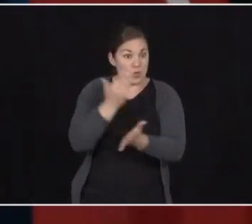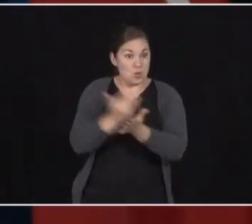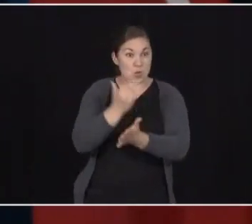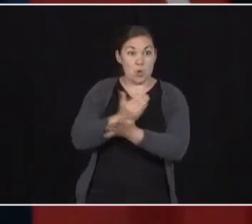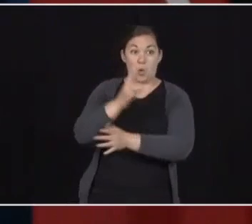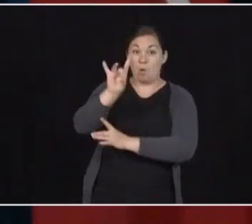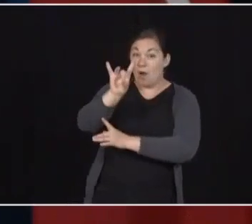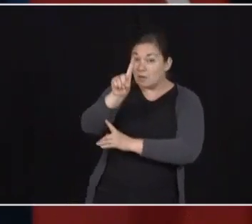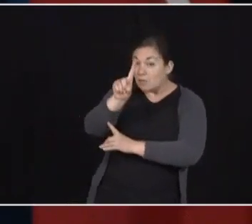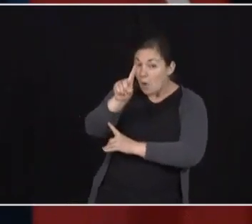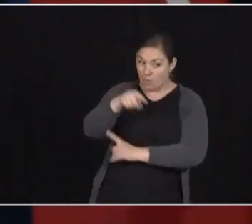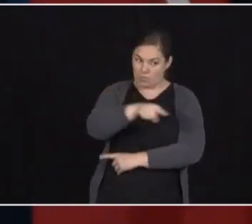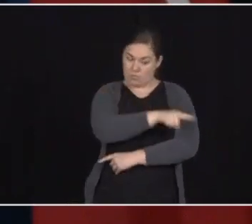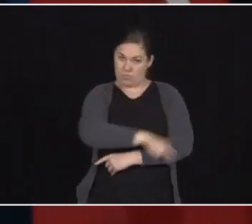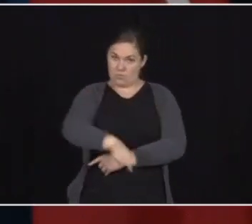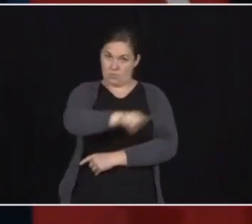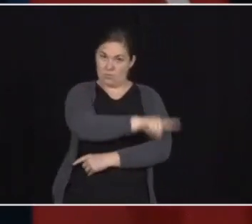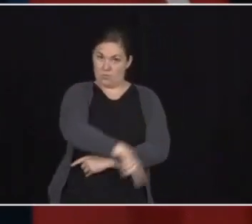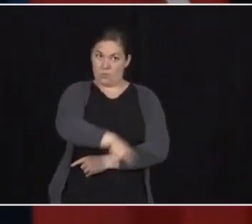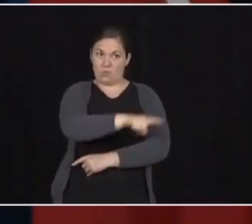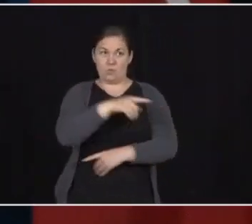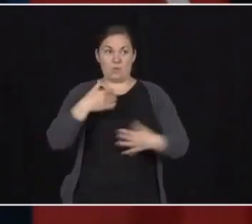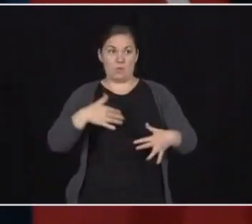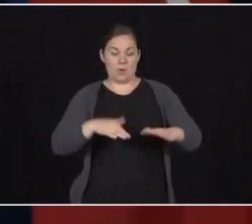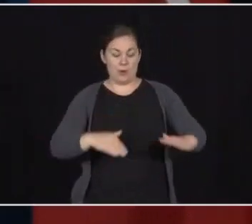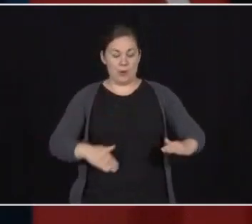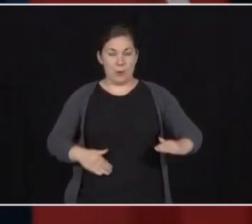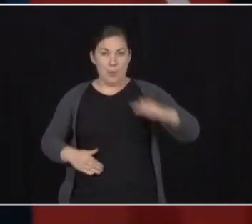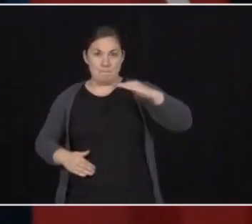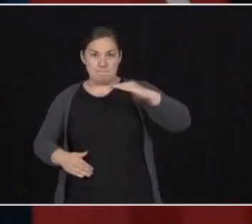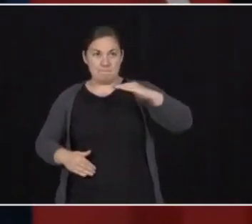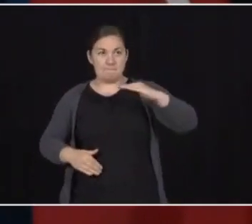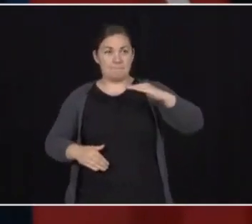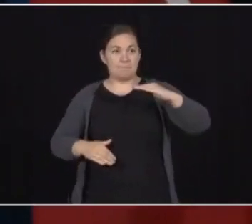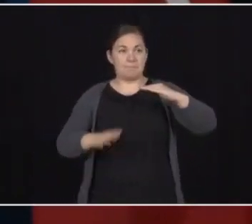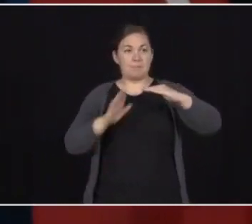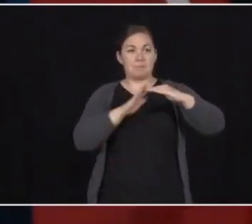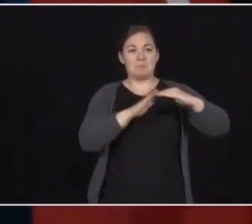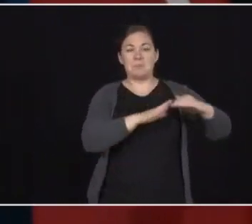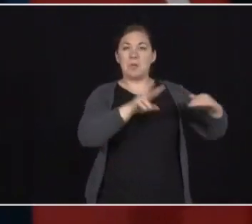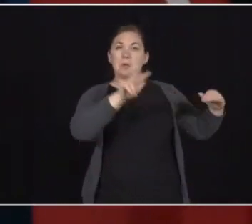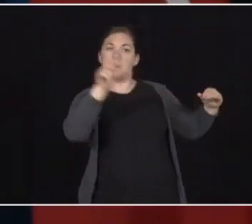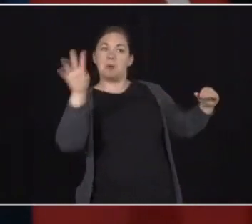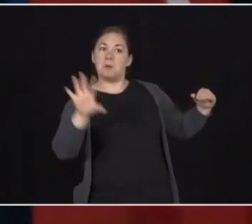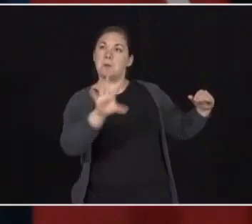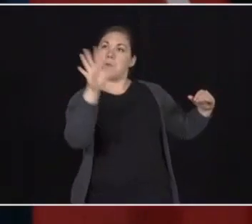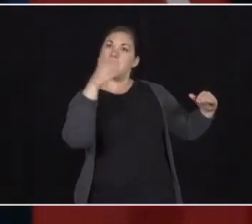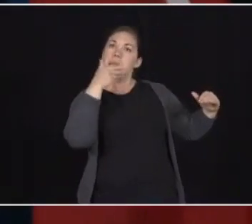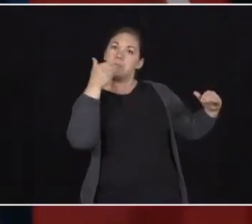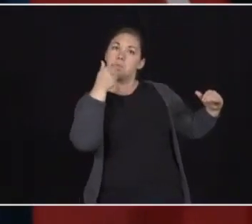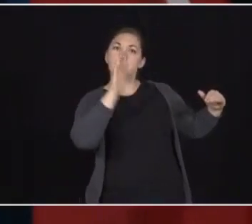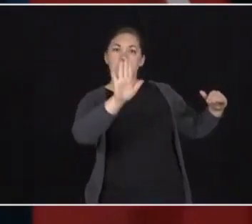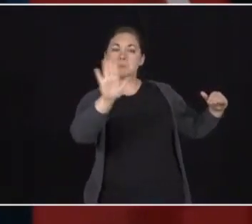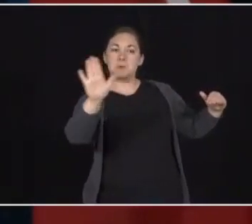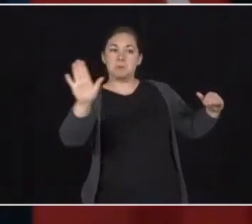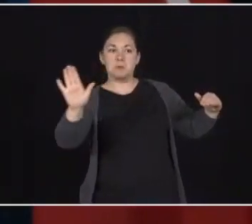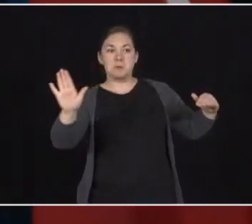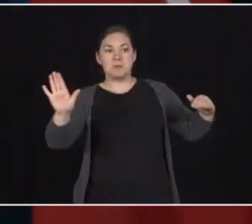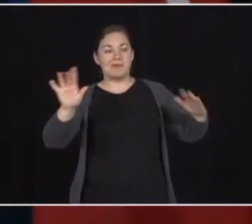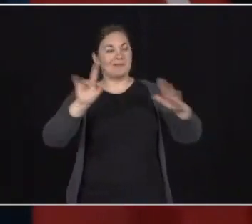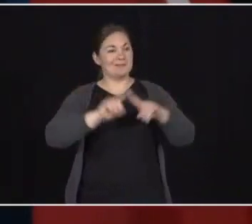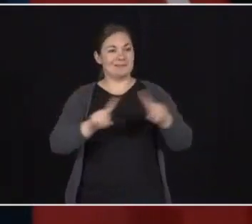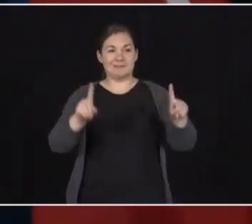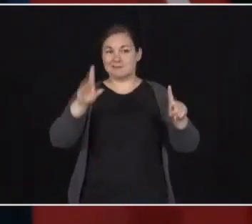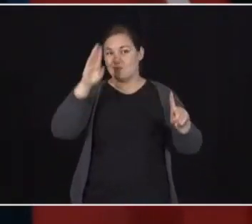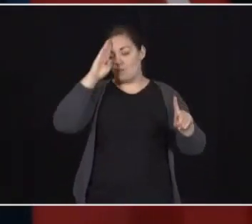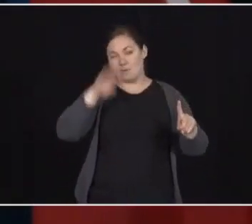spike there, I don't know, it's looking better. I never want to get too overconfident because, as you know, it's like a roller coaster. You're up and